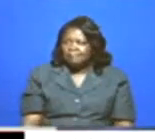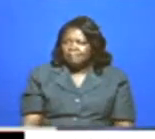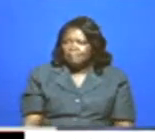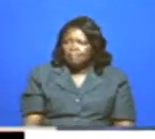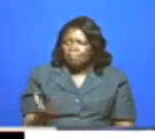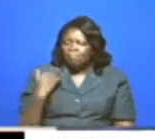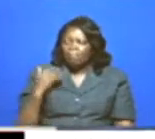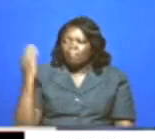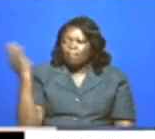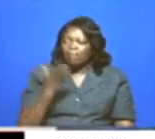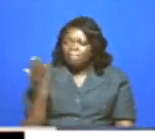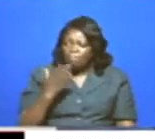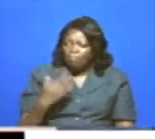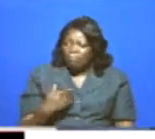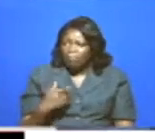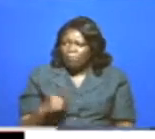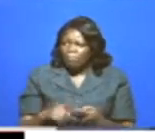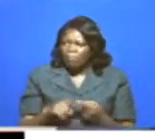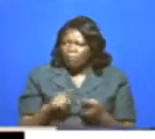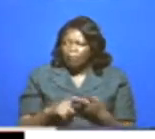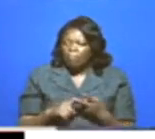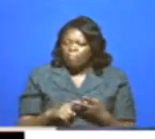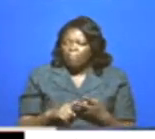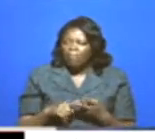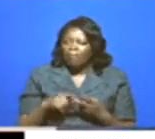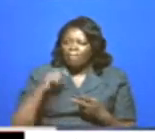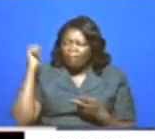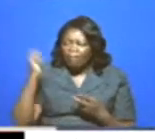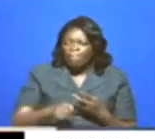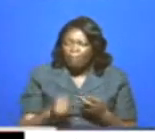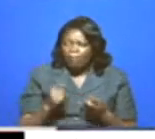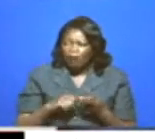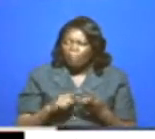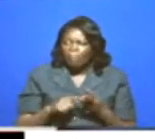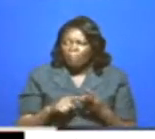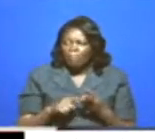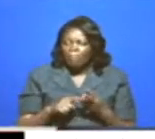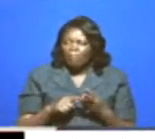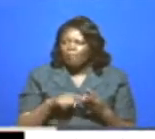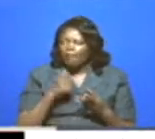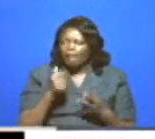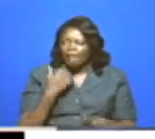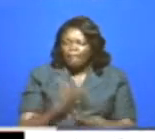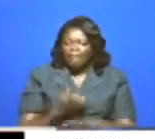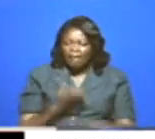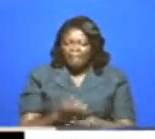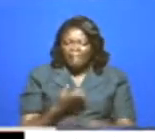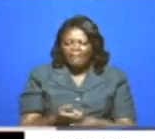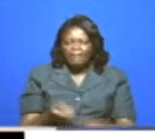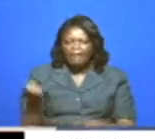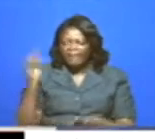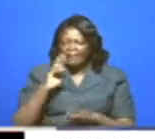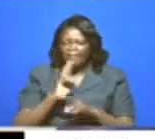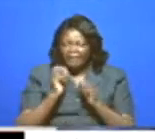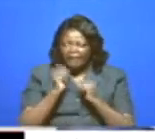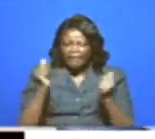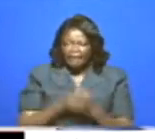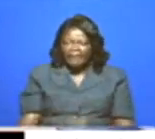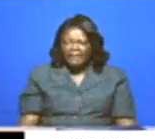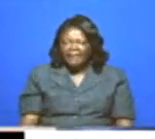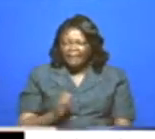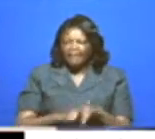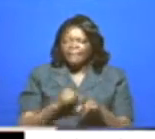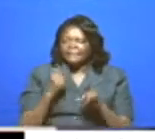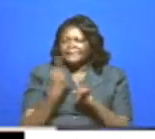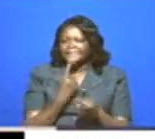pangas, they had rungus, and they had the famous stones that they are known to use in their various